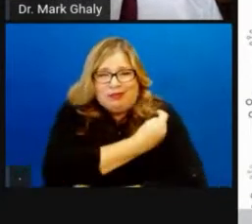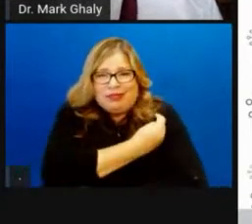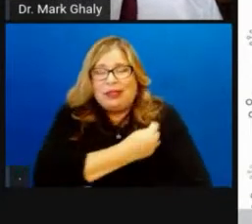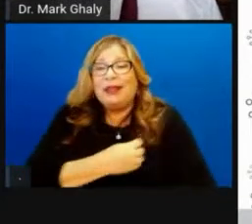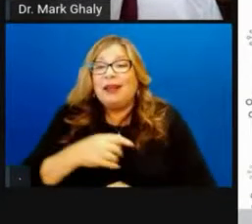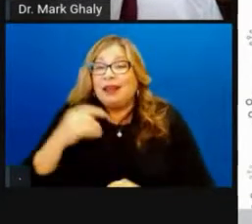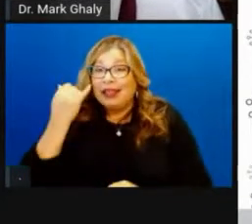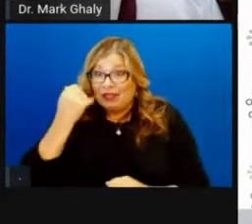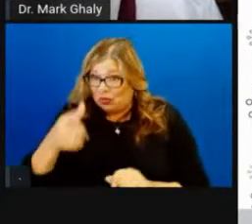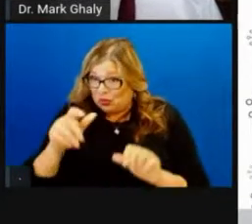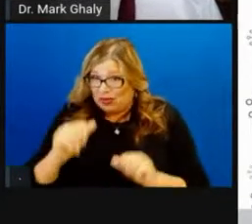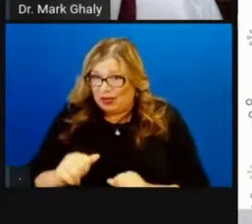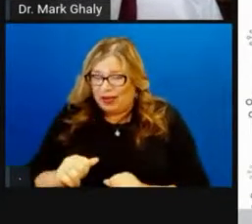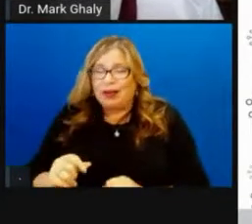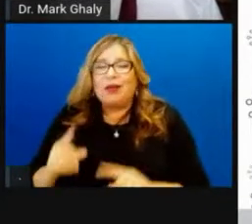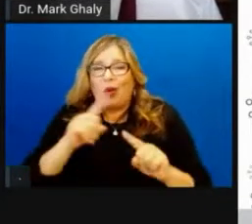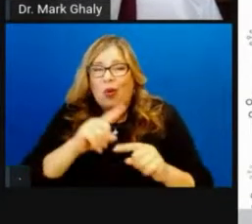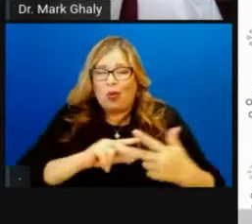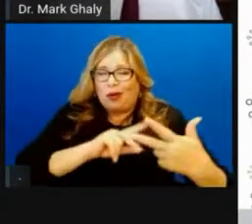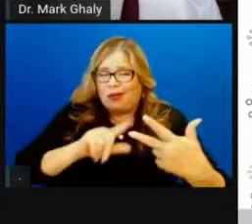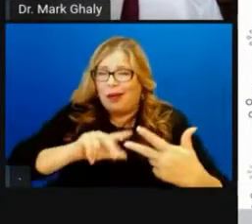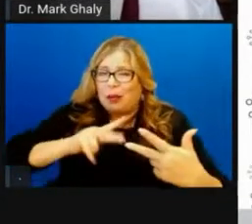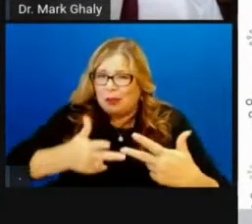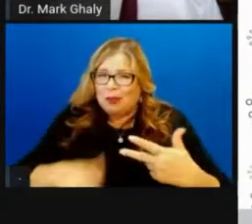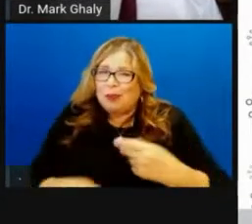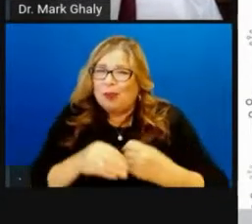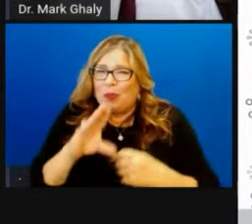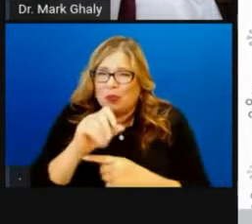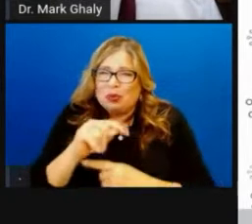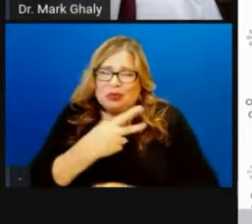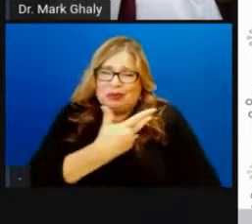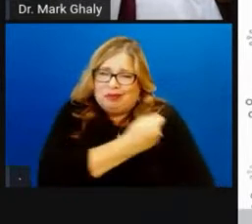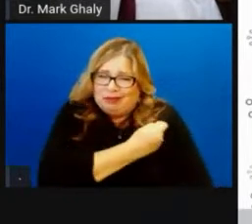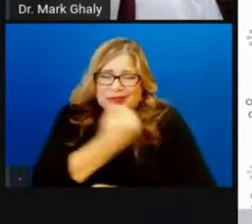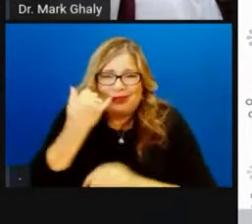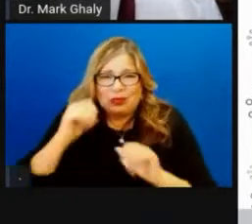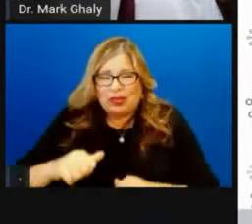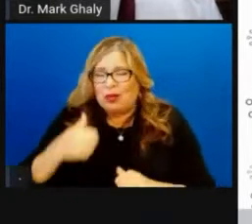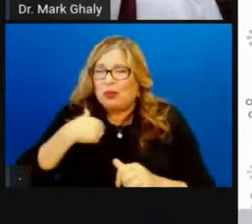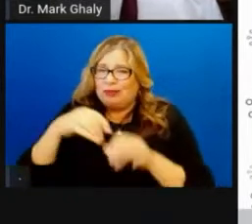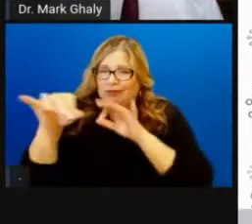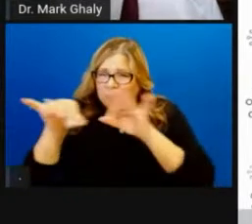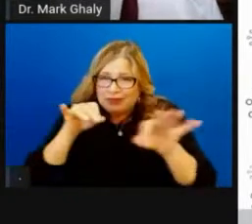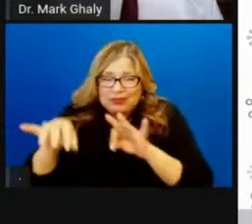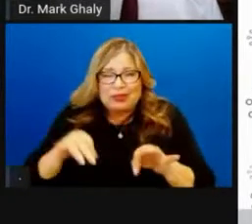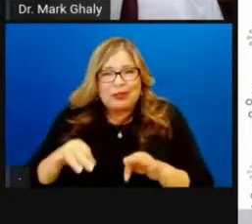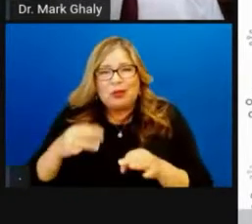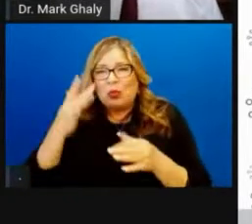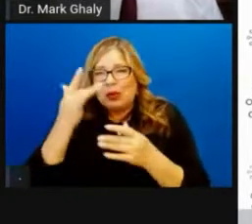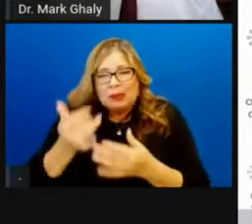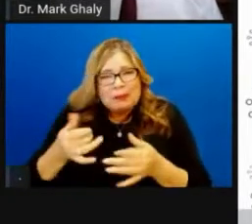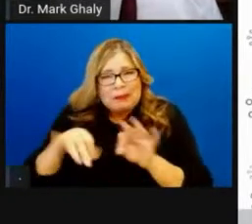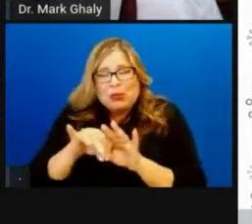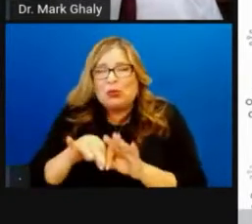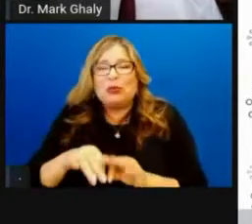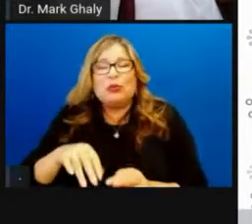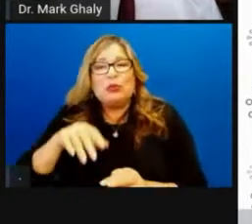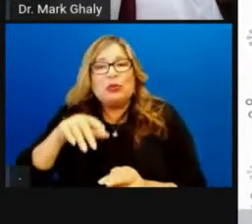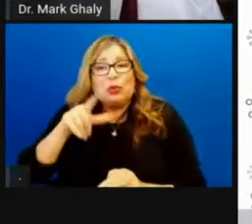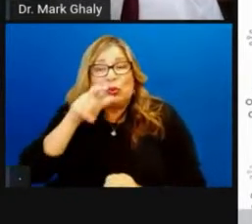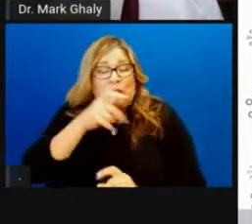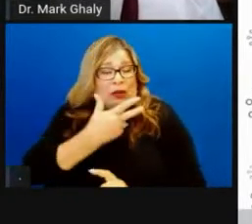And we've seen the impact of getting immunized on the most severe outcomes of death